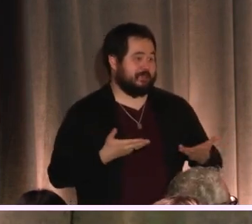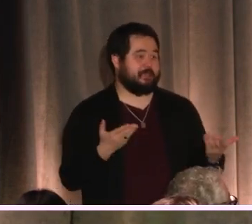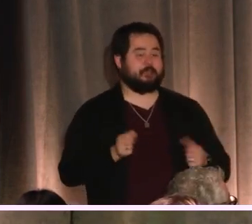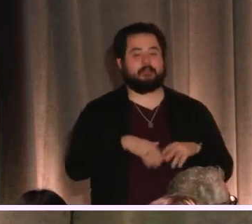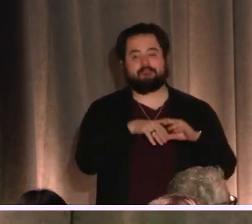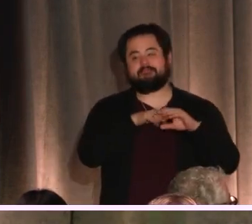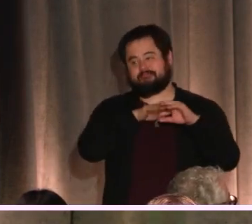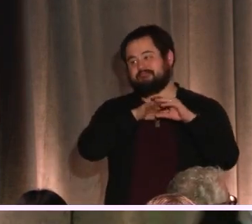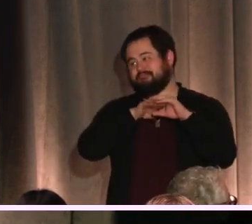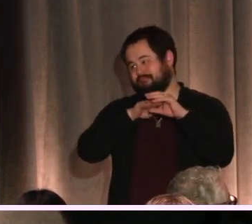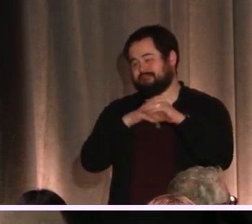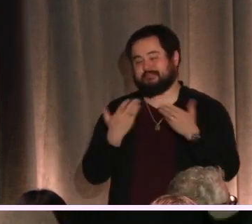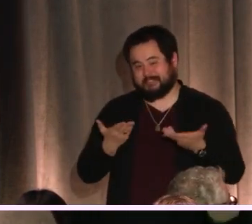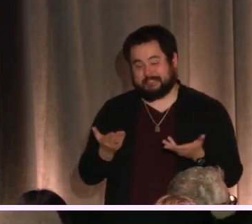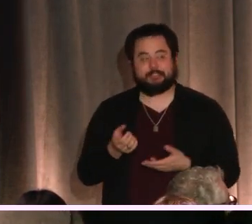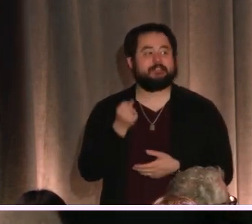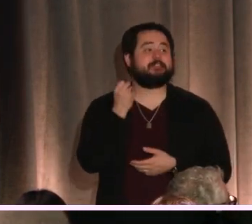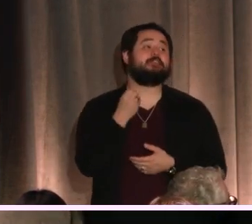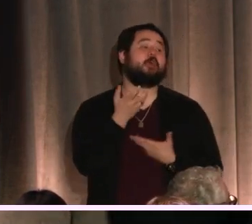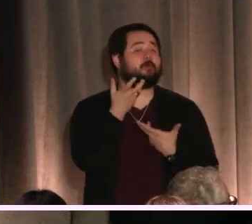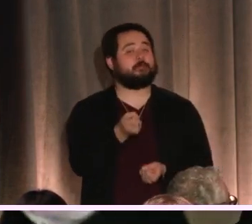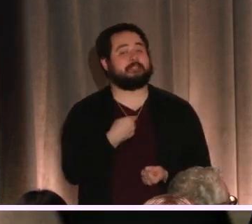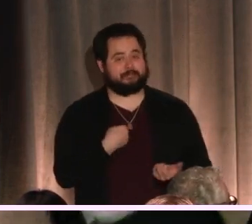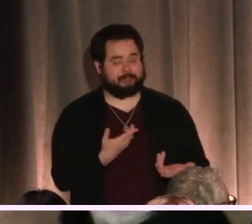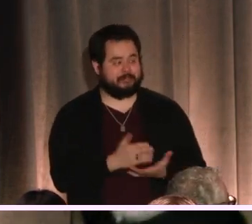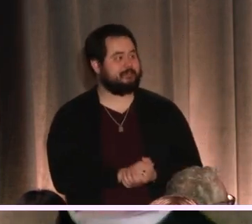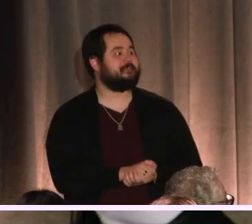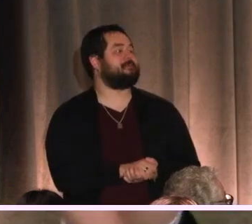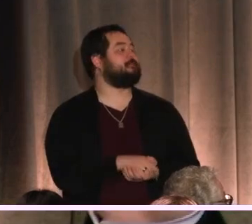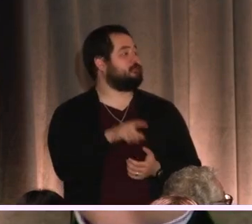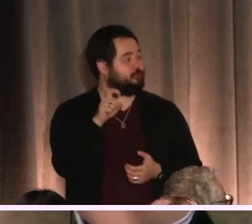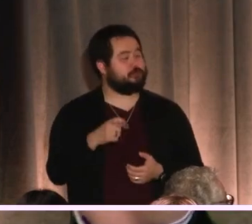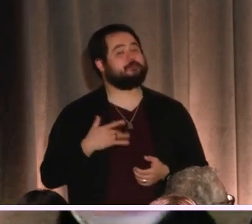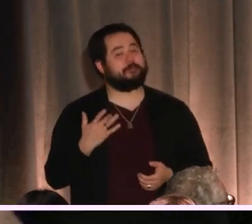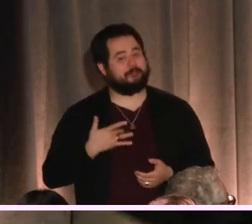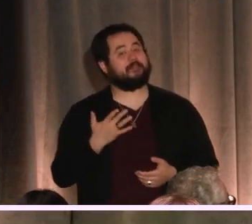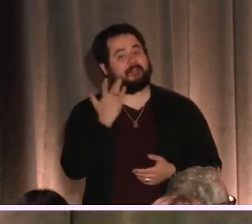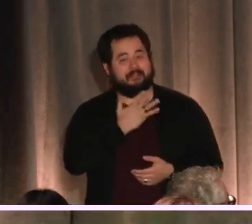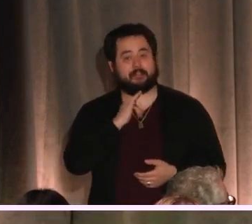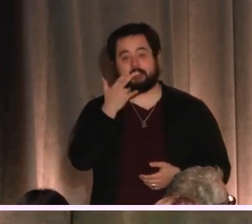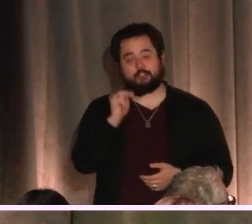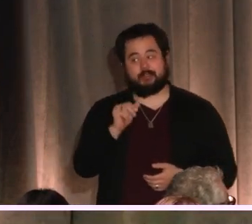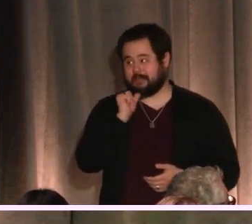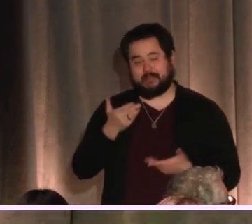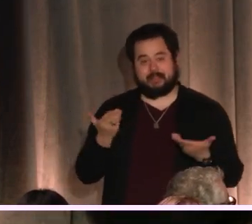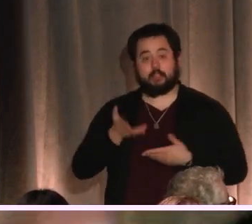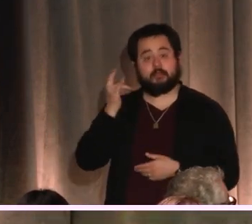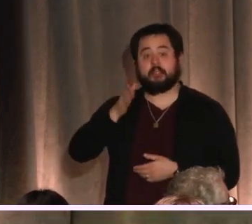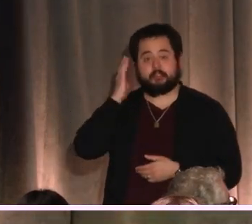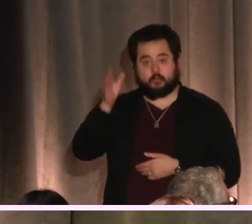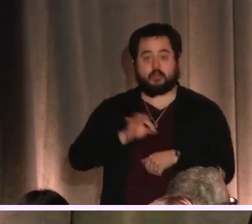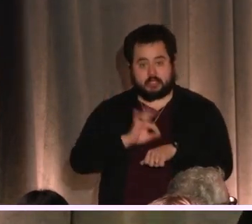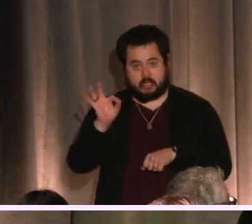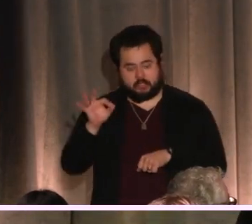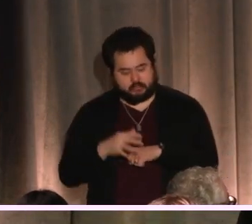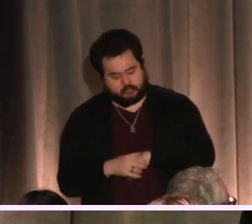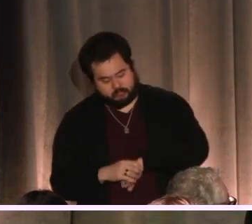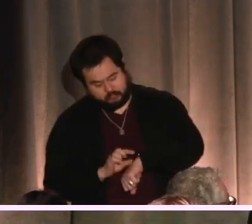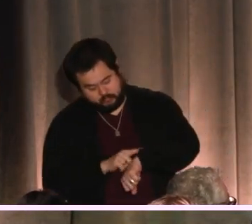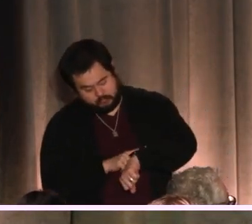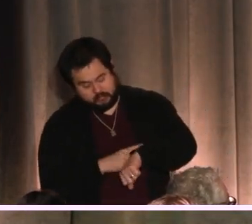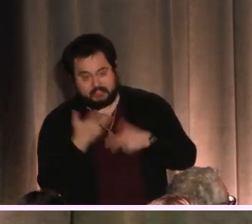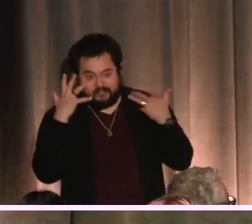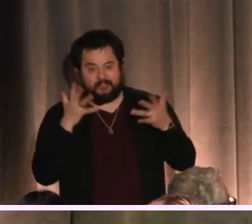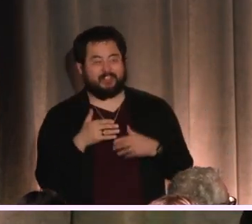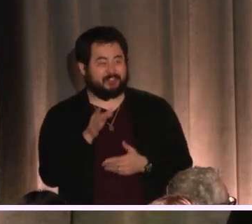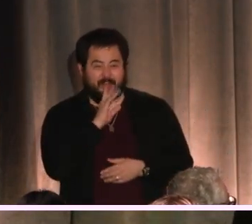here. So, and trust me, you should feel lucky that John's not here, because it'd be like 9 o'clock, and you'd be like, "Is that guy ever going to shut